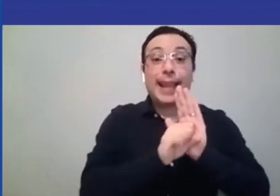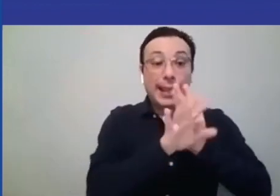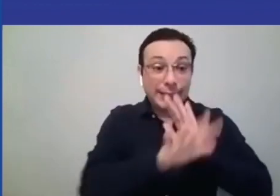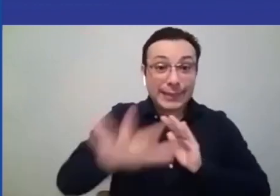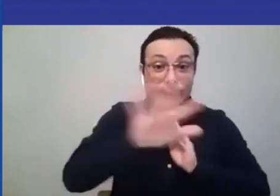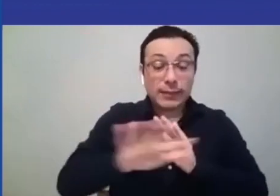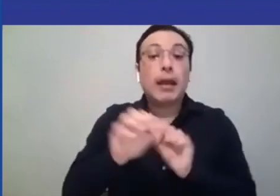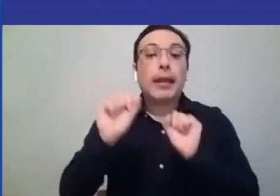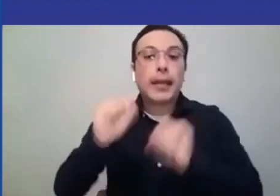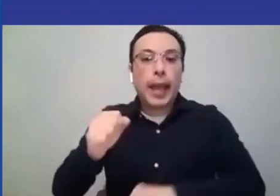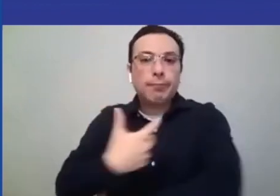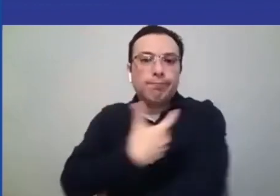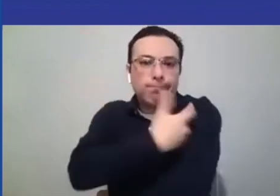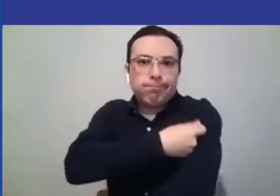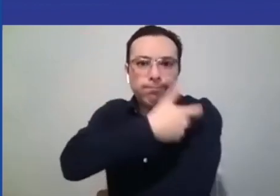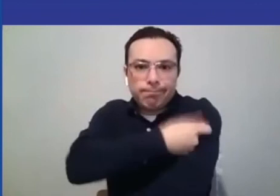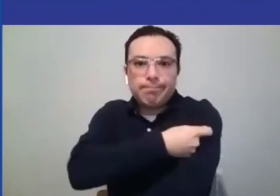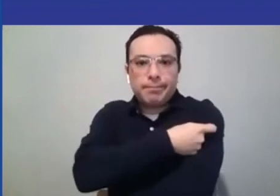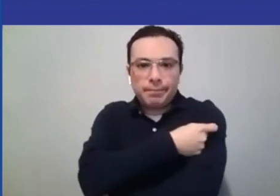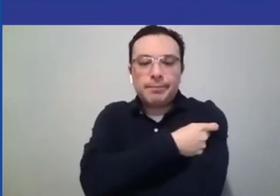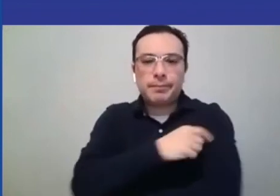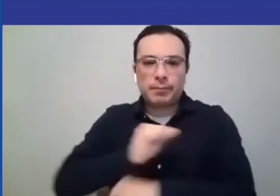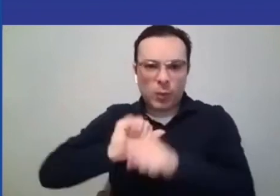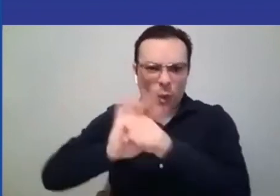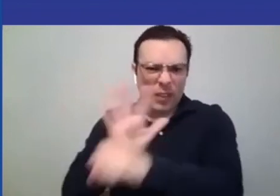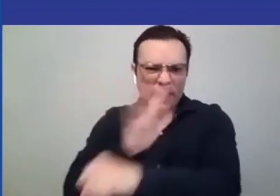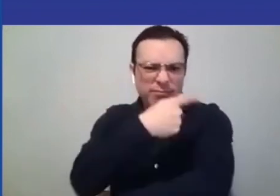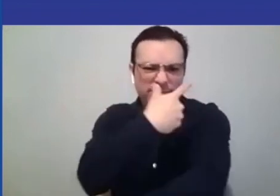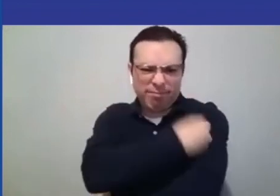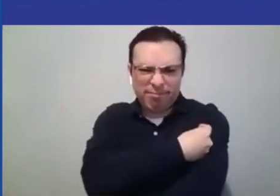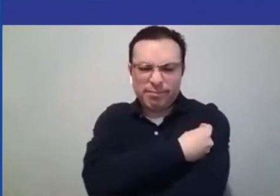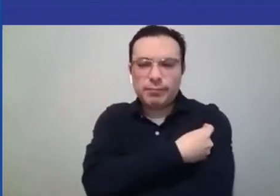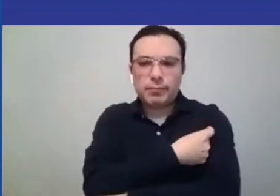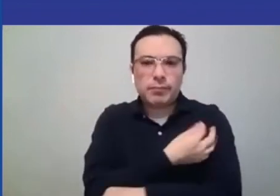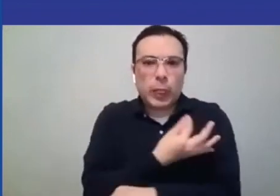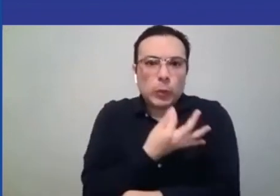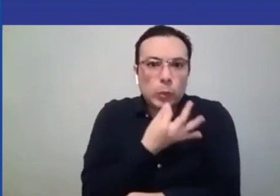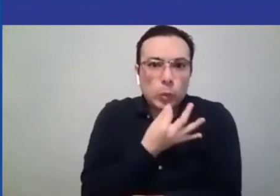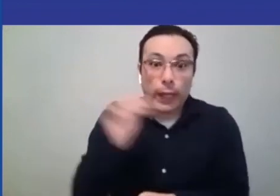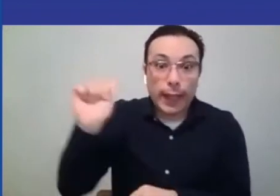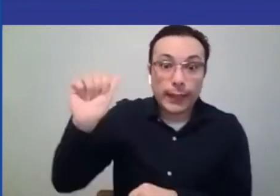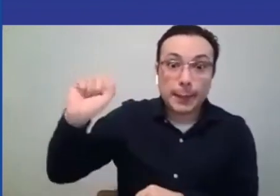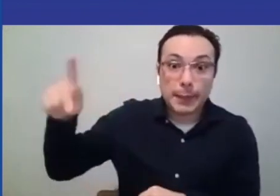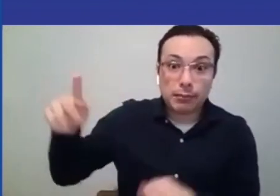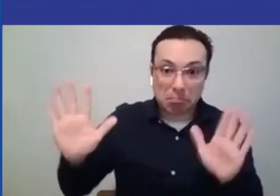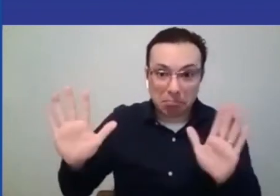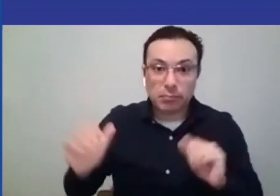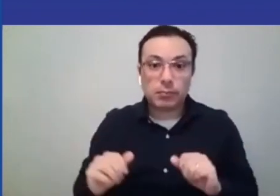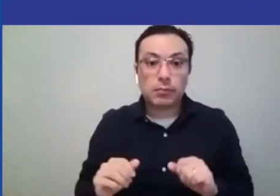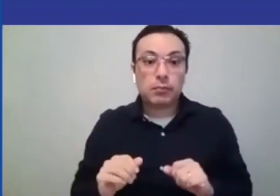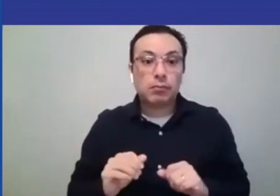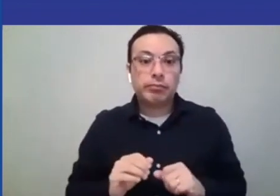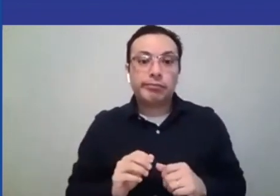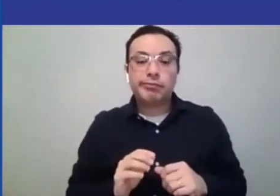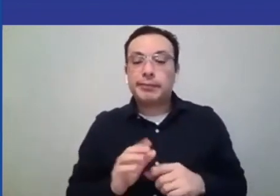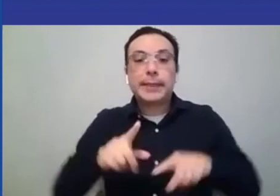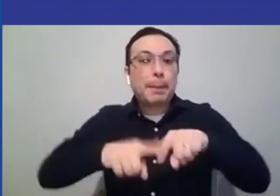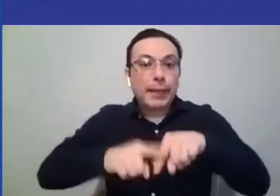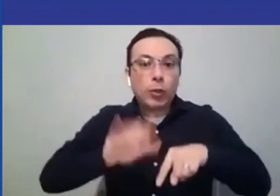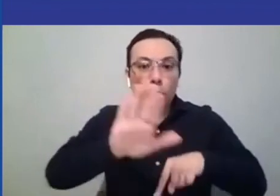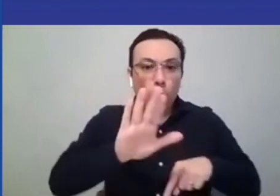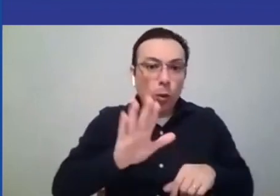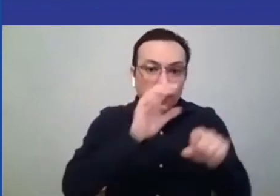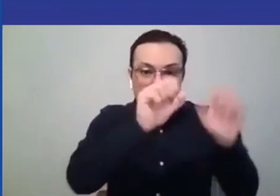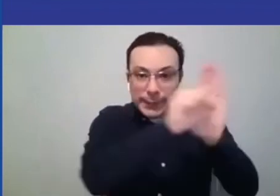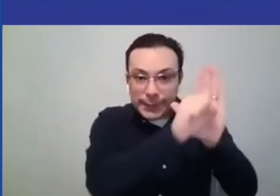agencies vaccinate as soon as possible, and that we can get to social situations as safely as possible and as soon as possible.